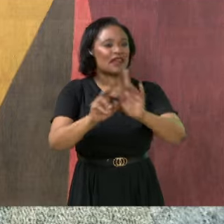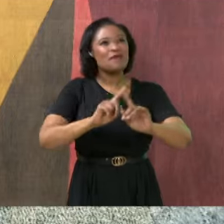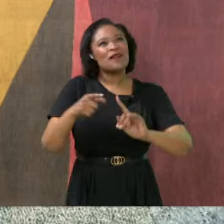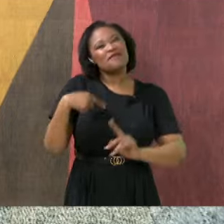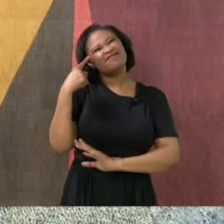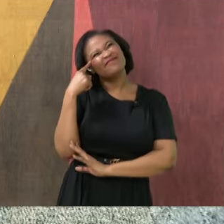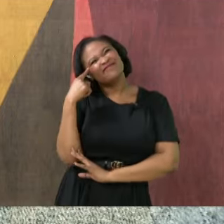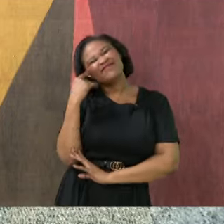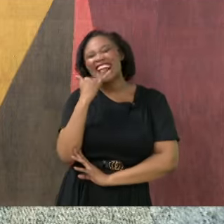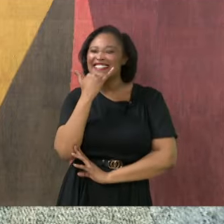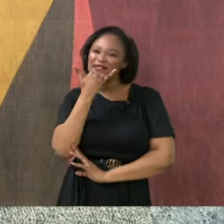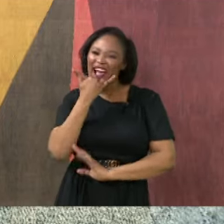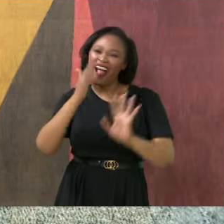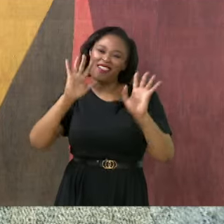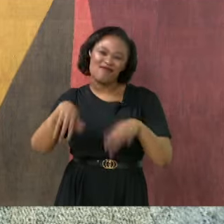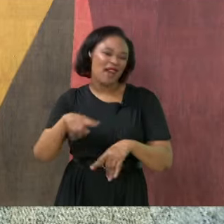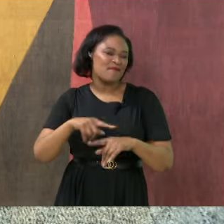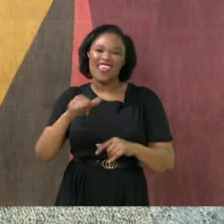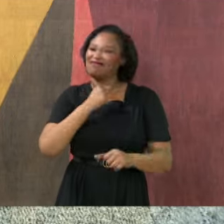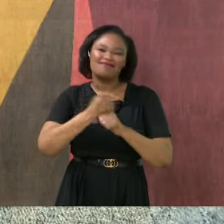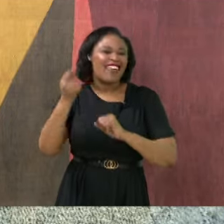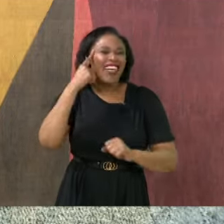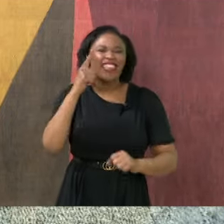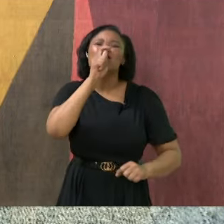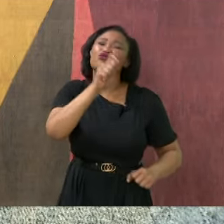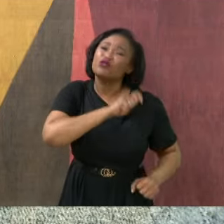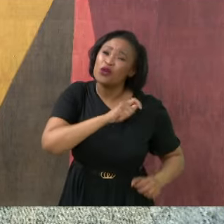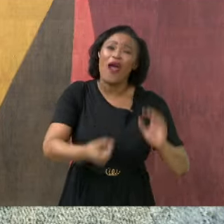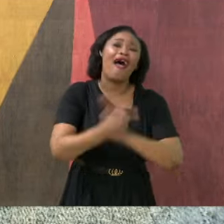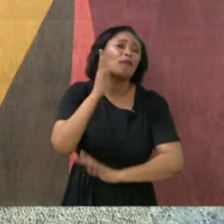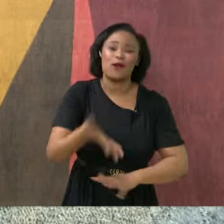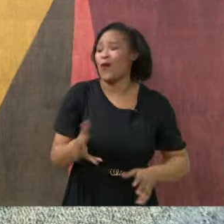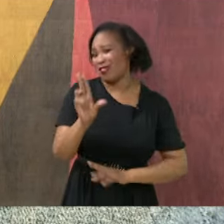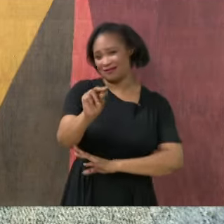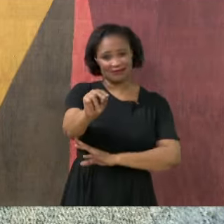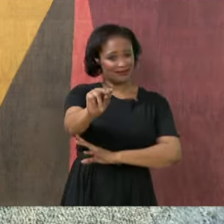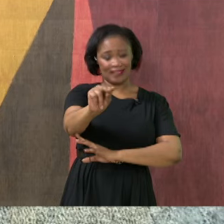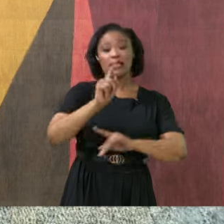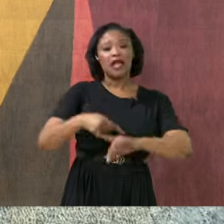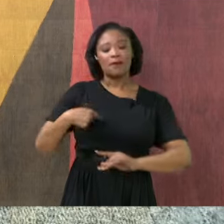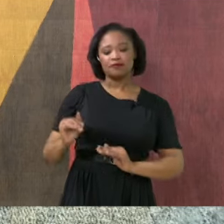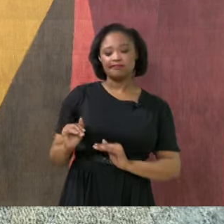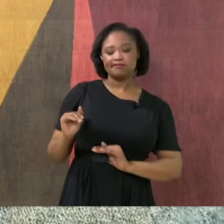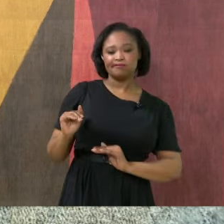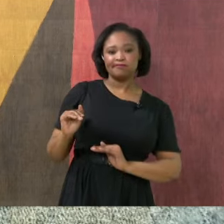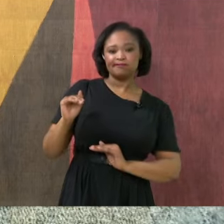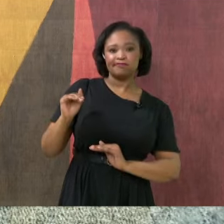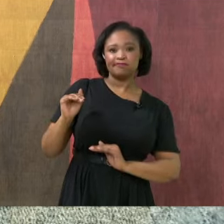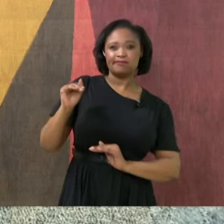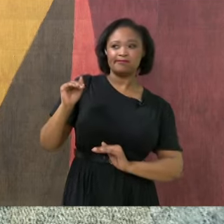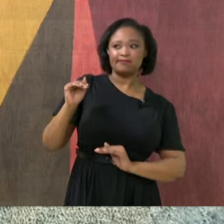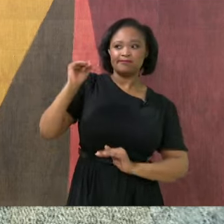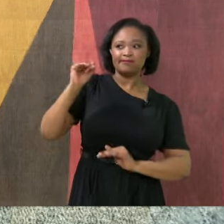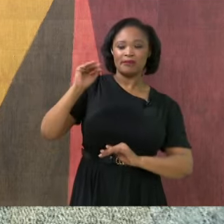don't really ponder about it seriously and what it could mean. And then as I grew up and became more experienced